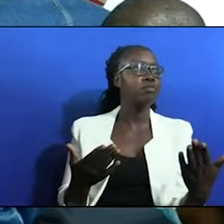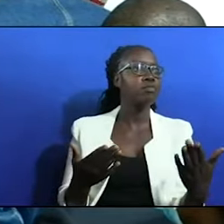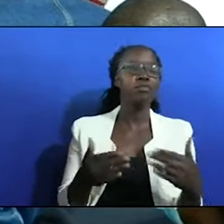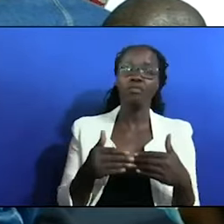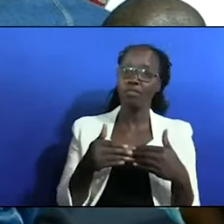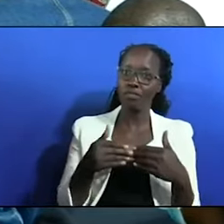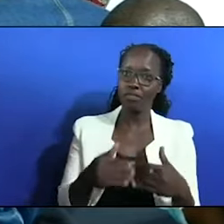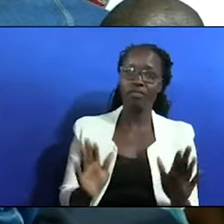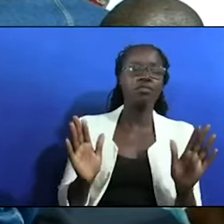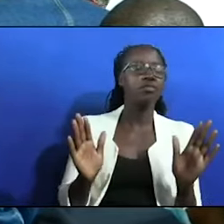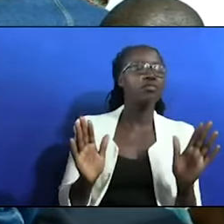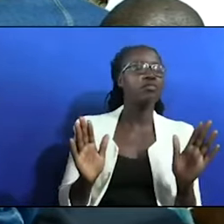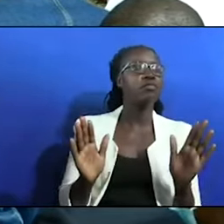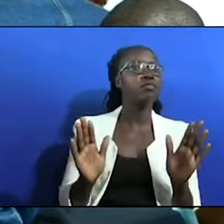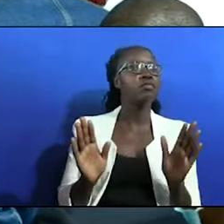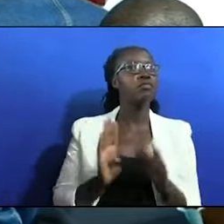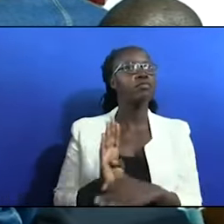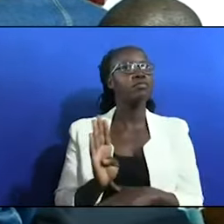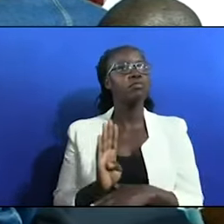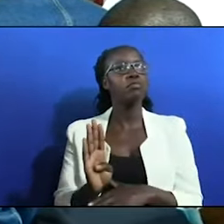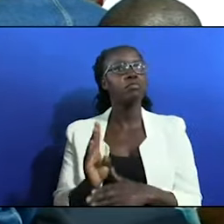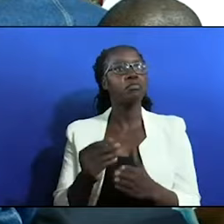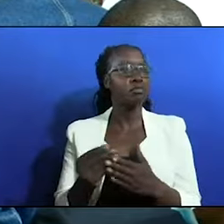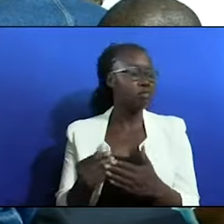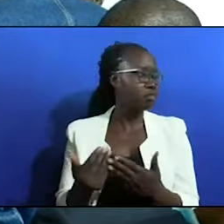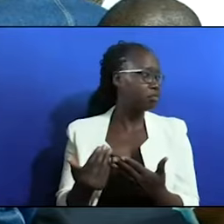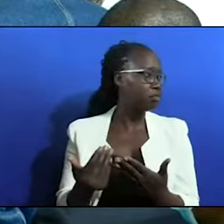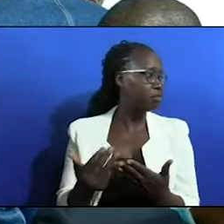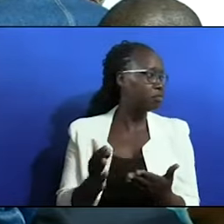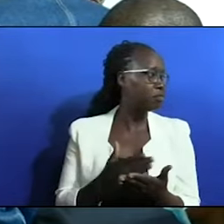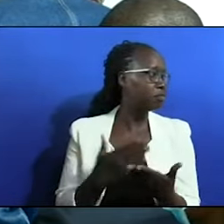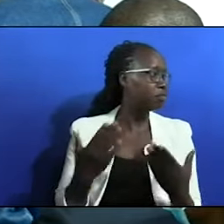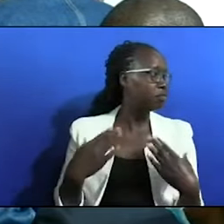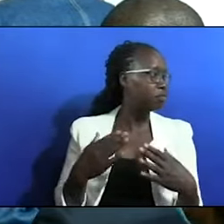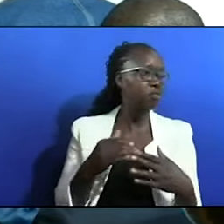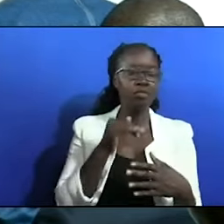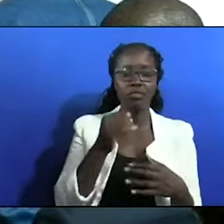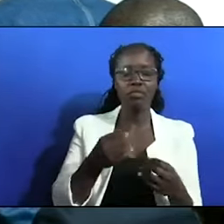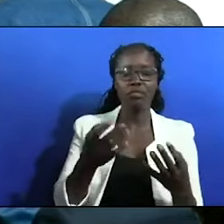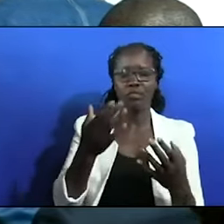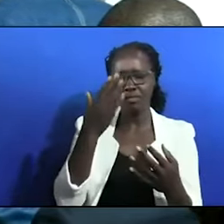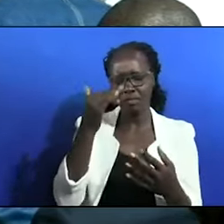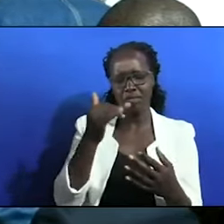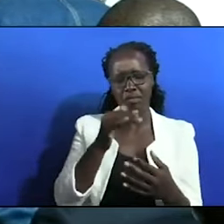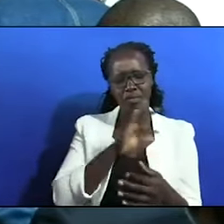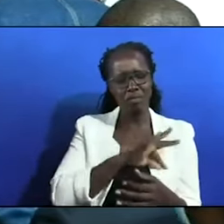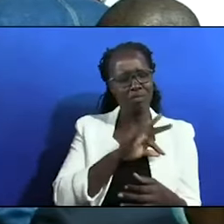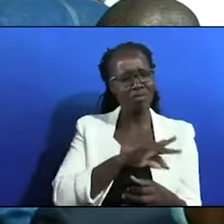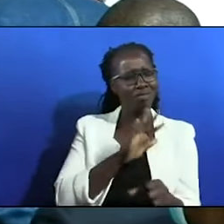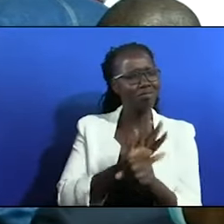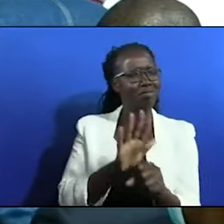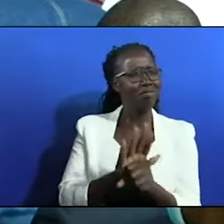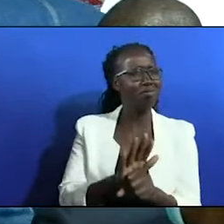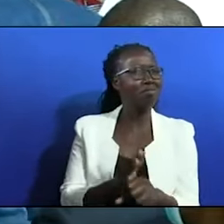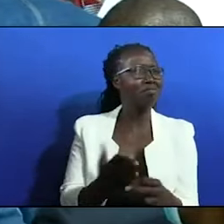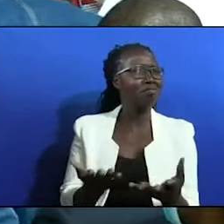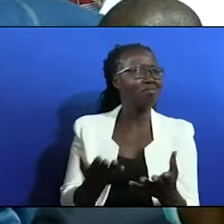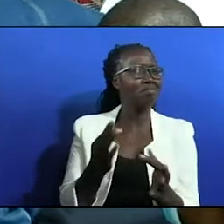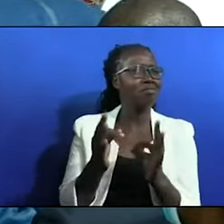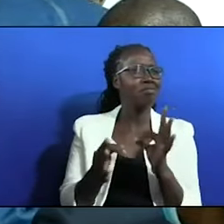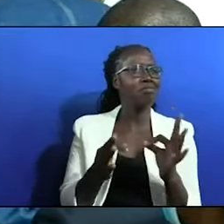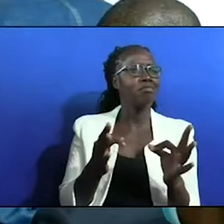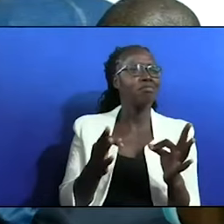He lost millions. I'm telling you, some people don't give because they have too much. They think that